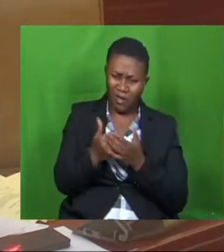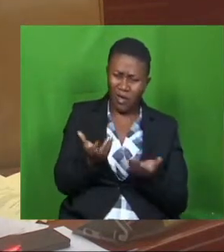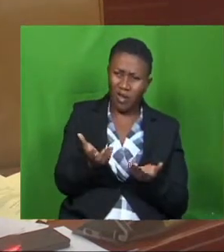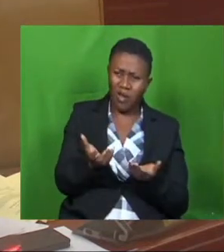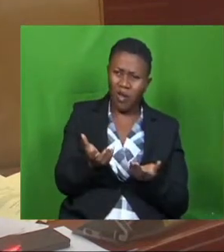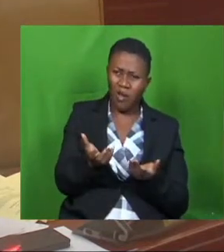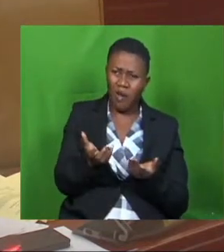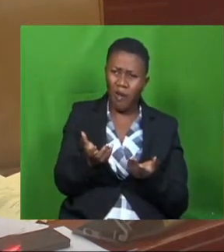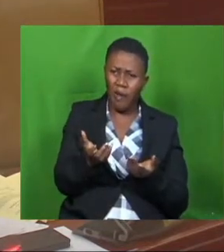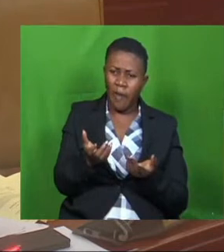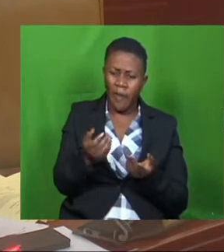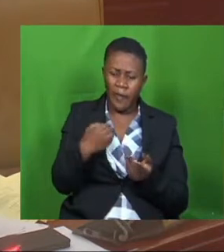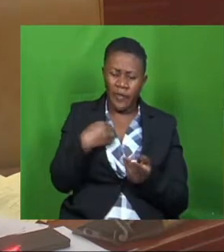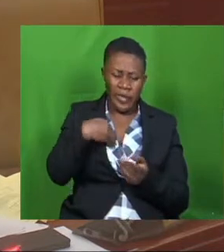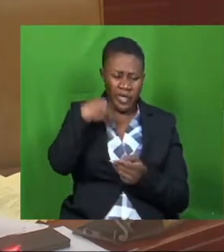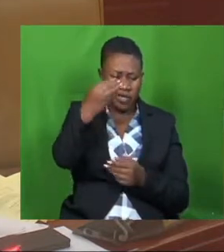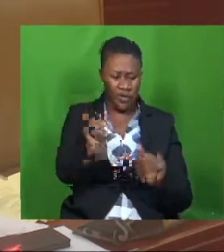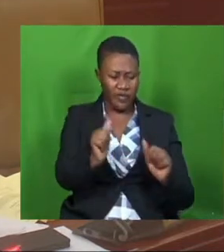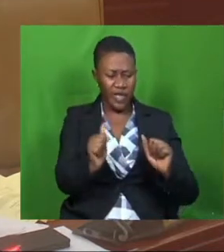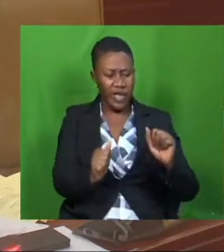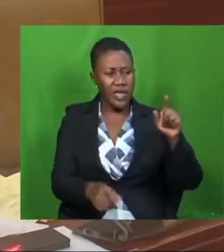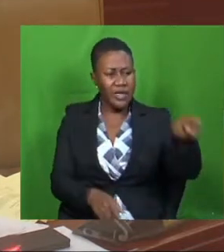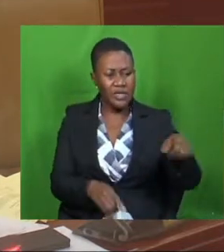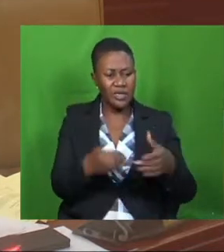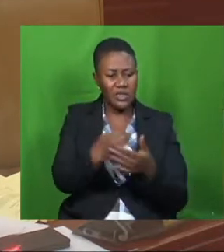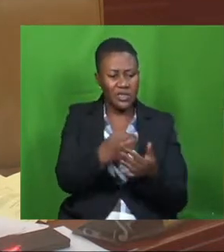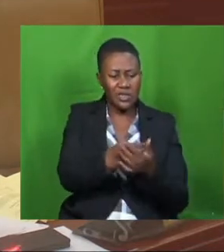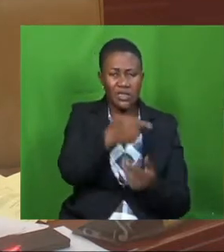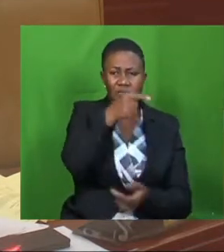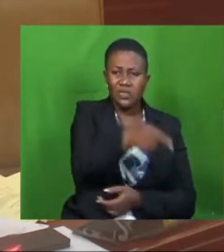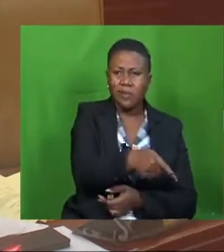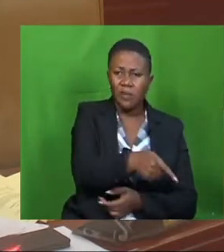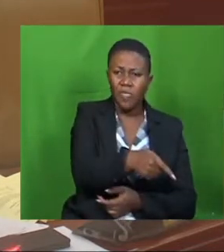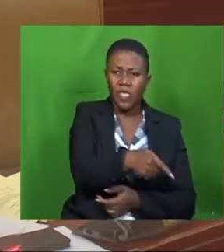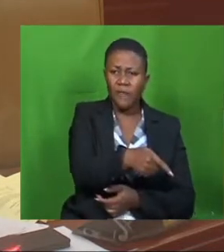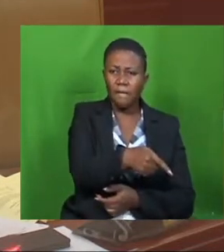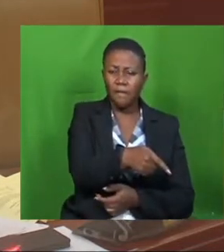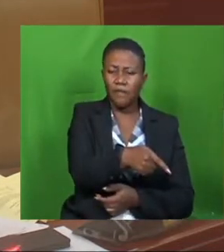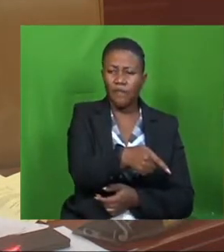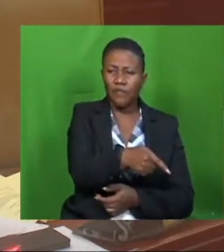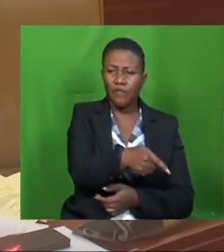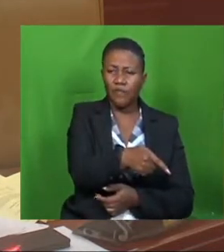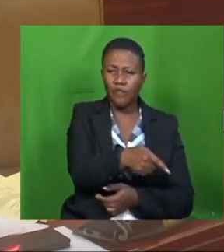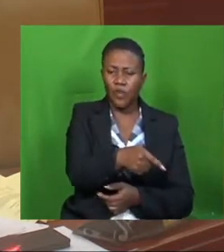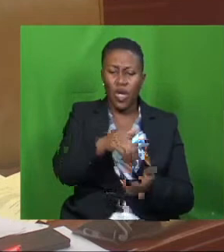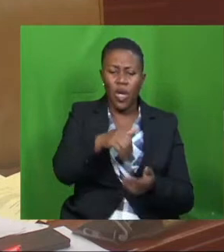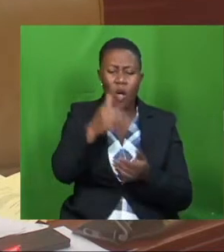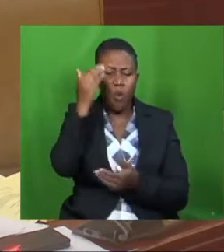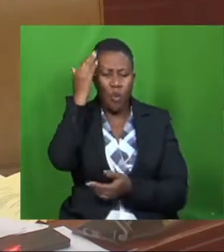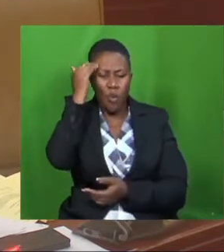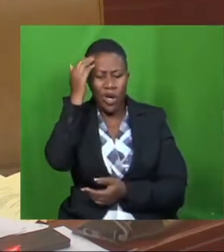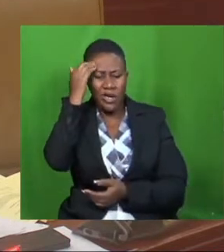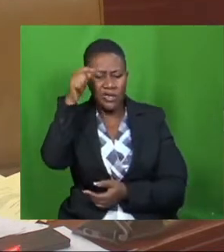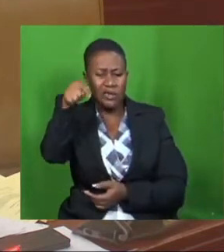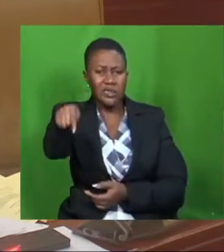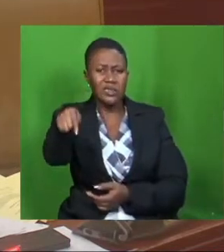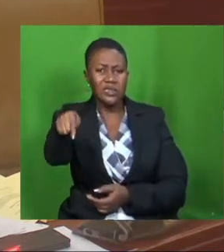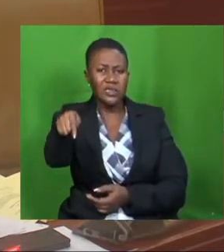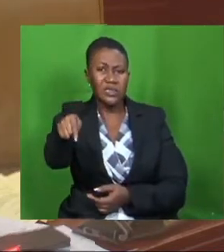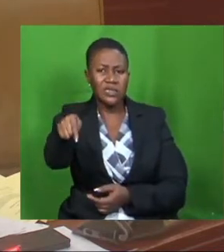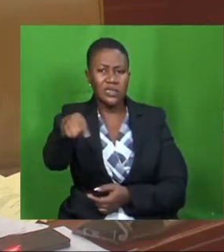like I said earlier on, we are talking about people who are knowledgeable. It's deliberately done. That they are aware of the